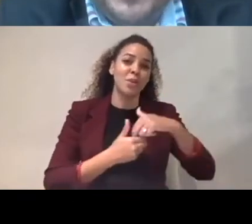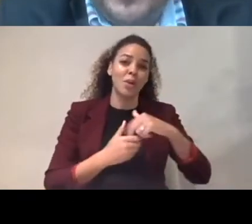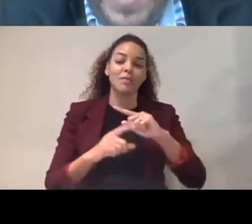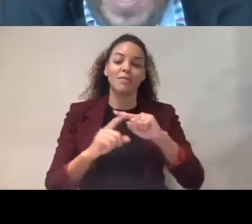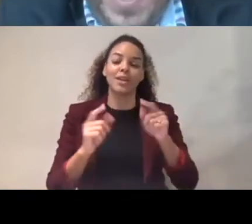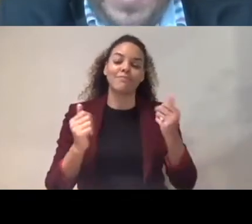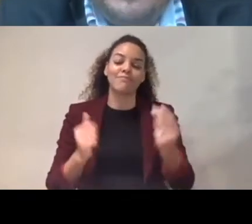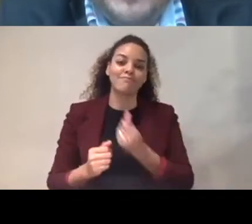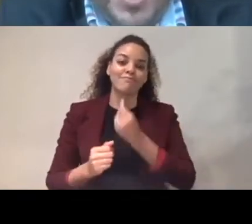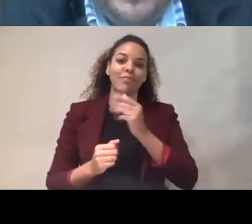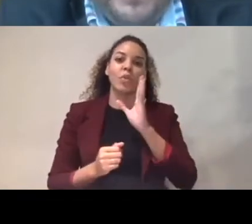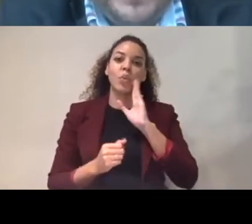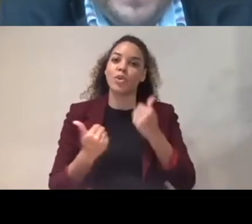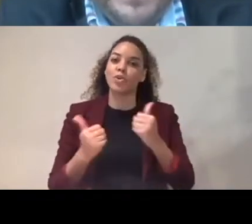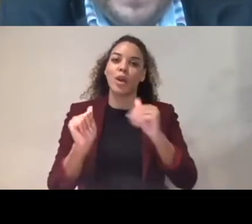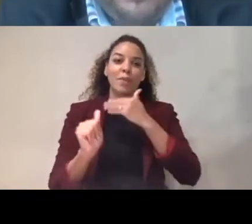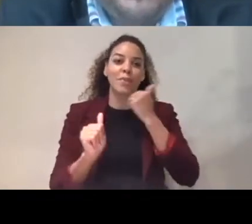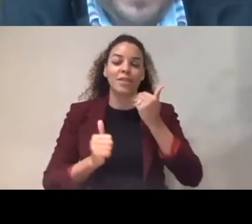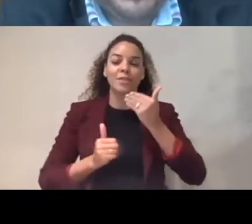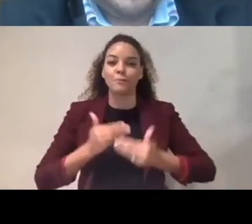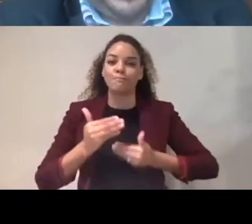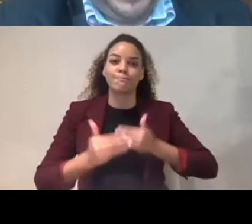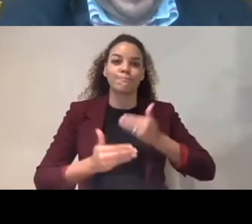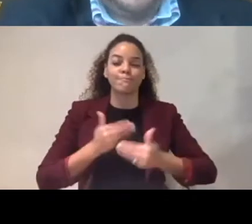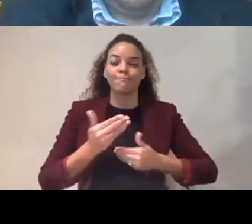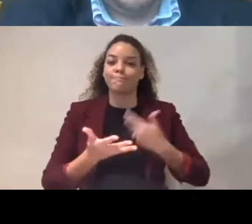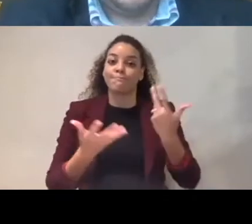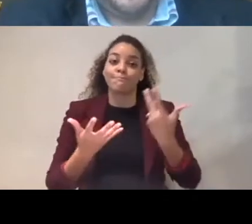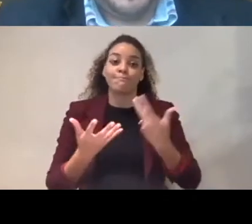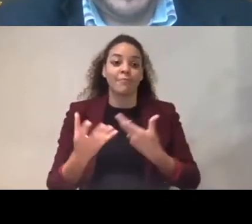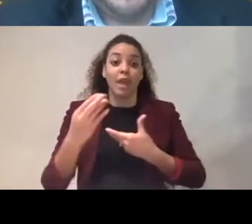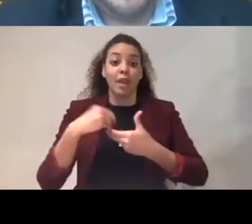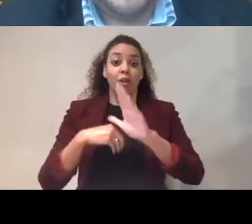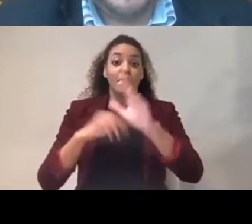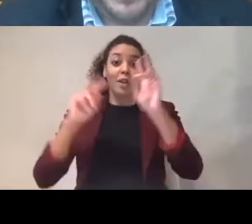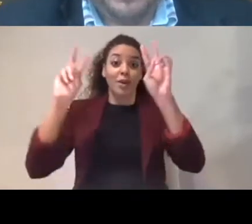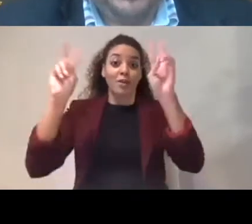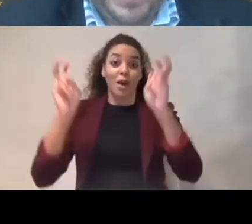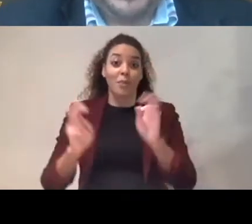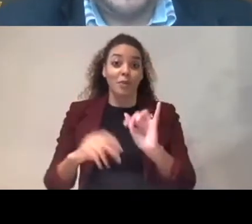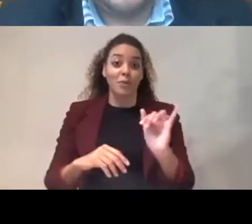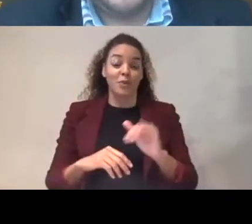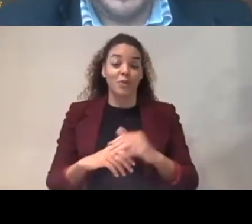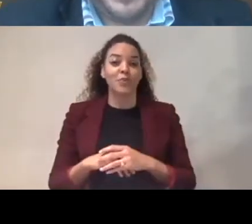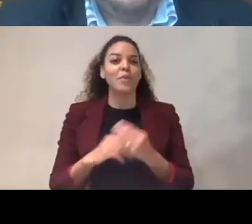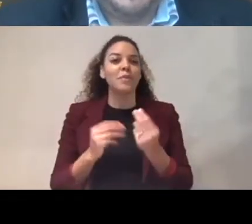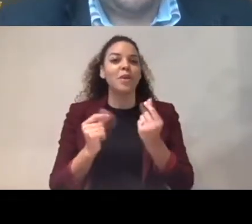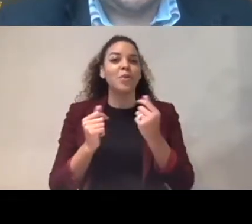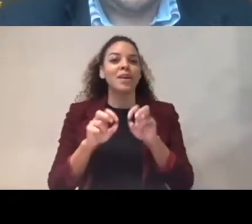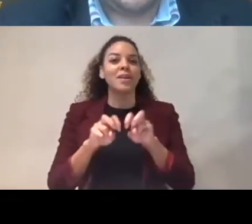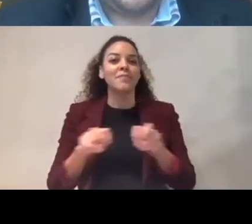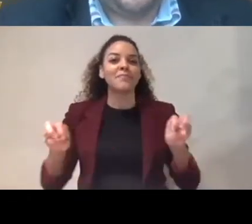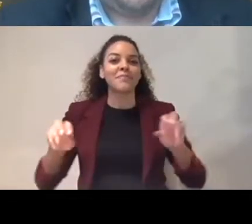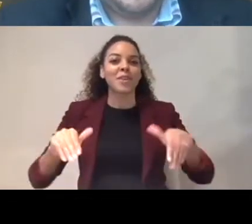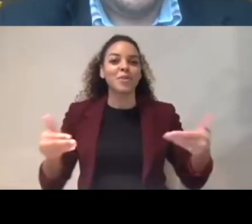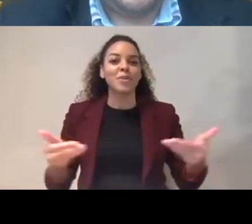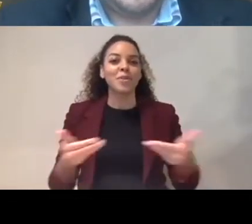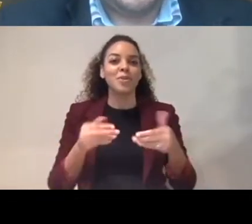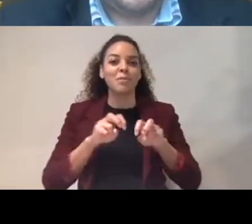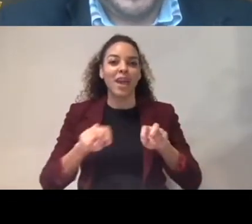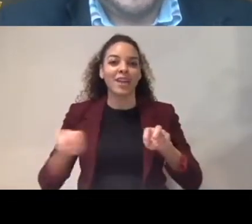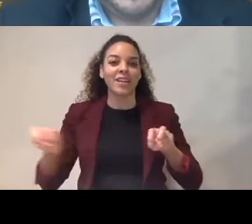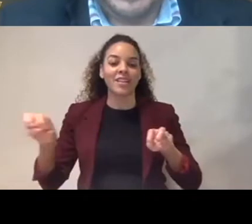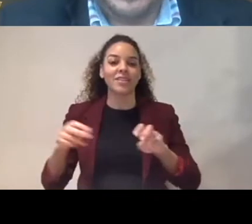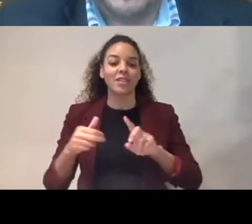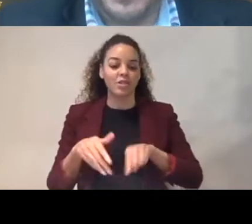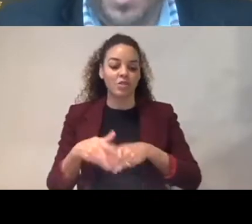to talk through everything that they would have covered. To quickly introduce our panelists, I'm going to start with Director